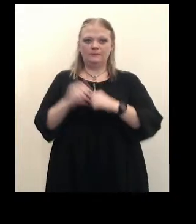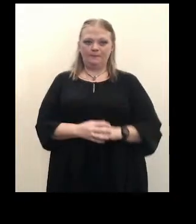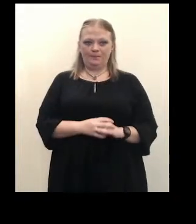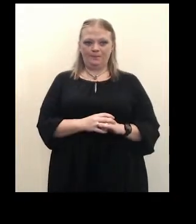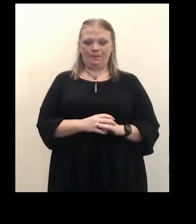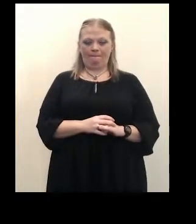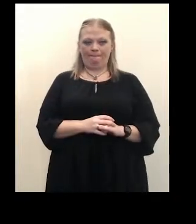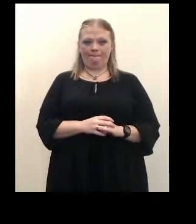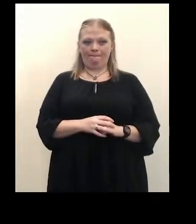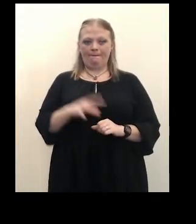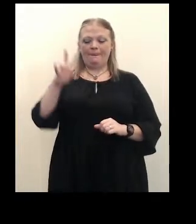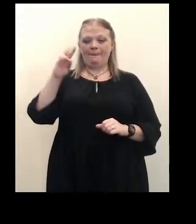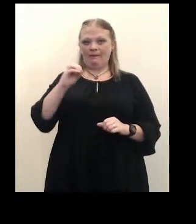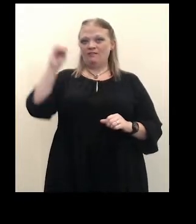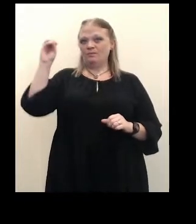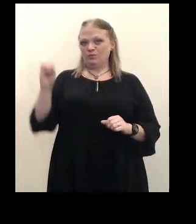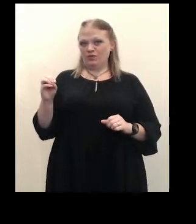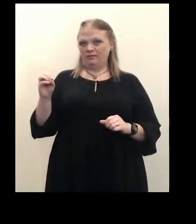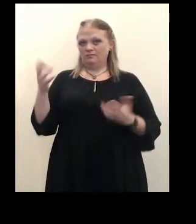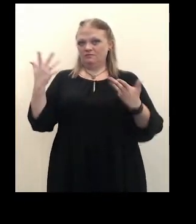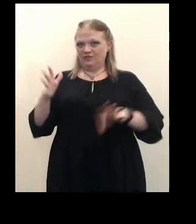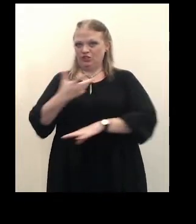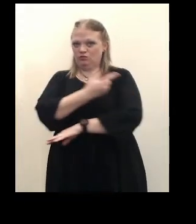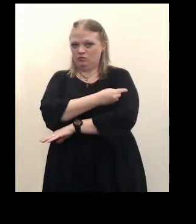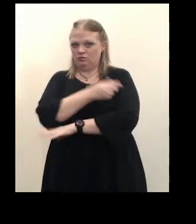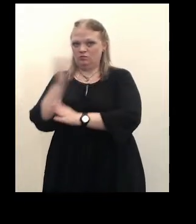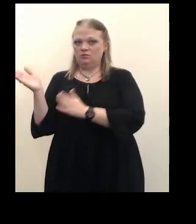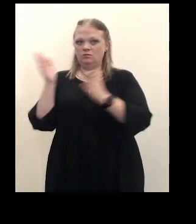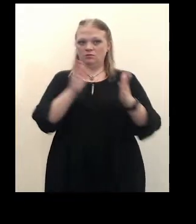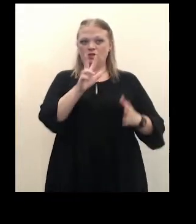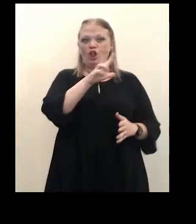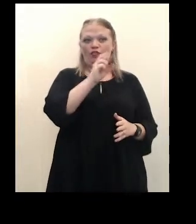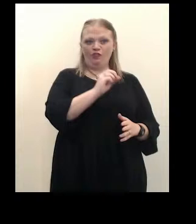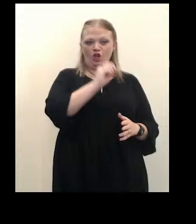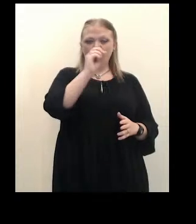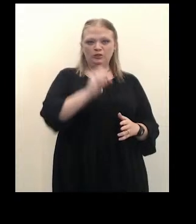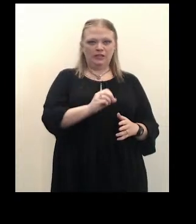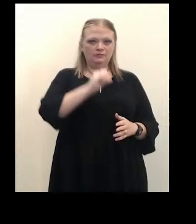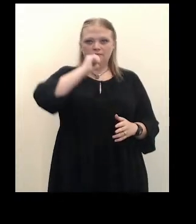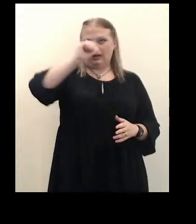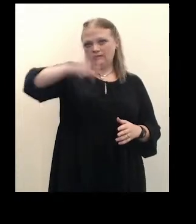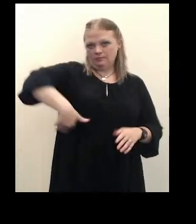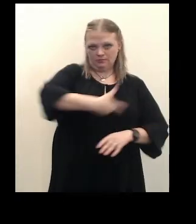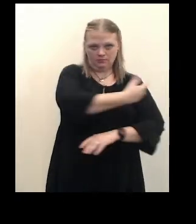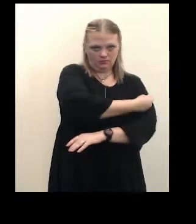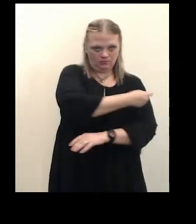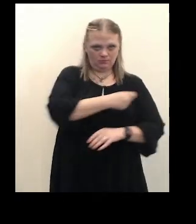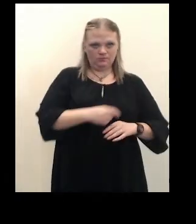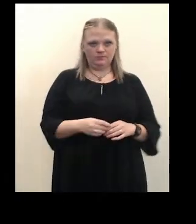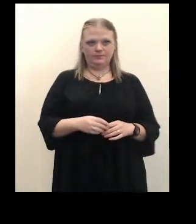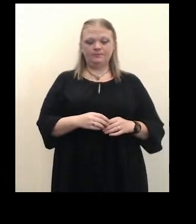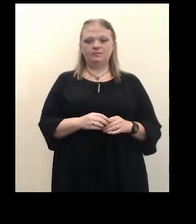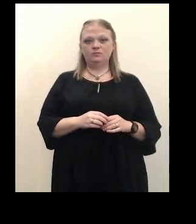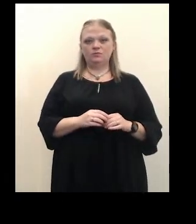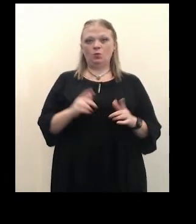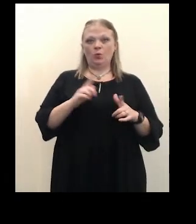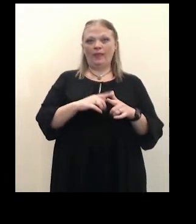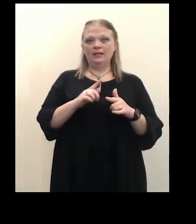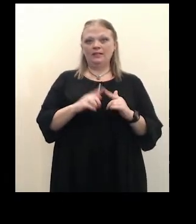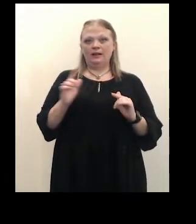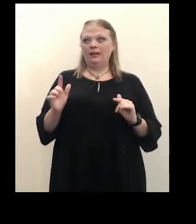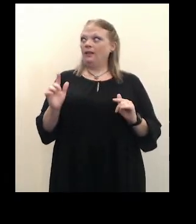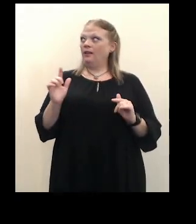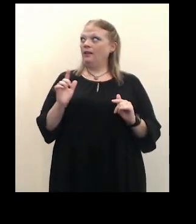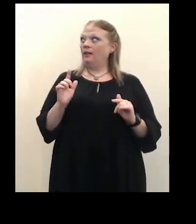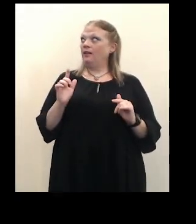70% are fully vaccinated, and about 30% are not vaccinated. So moving to the left-hand side, this is looking